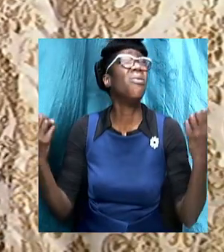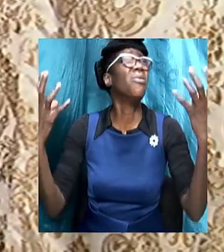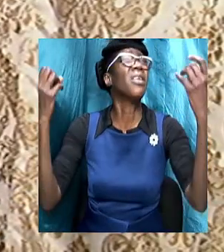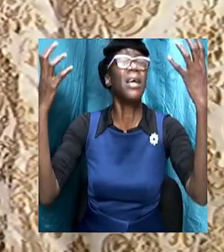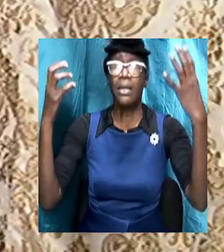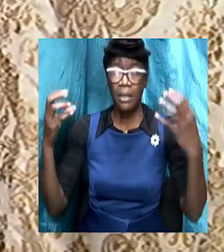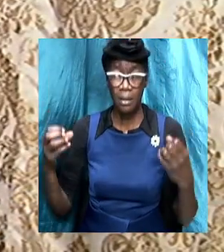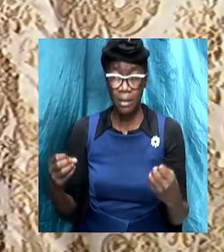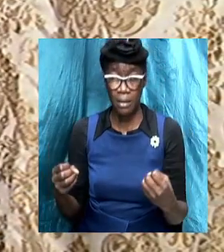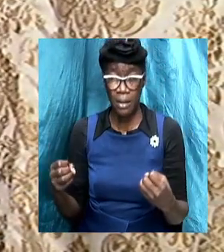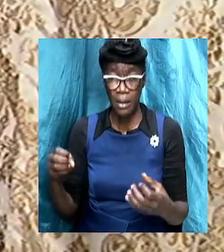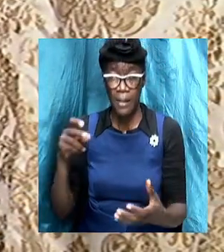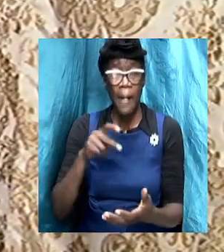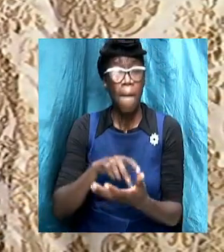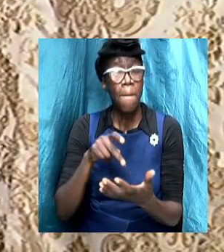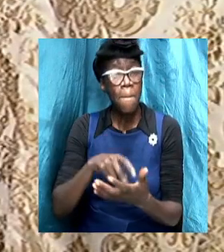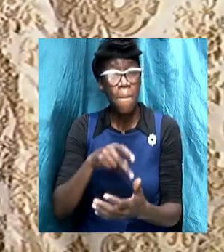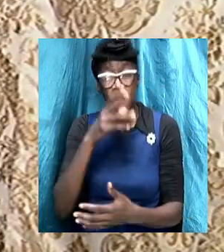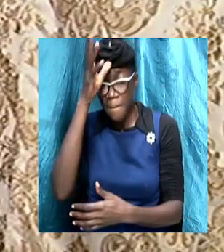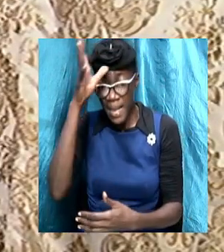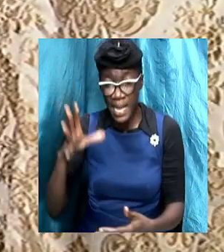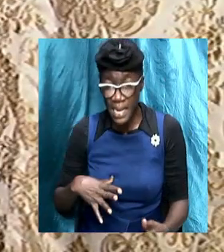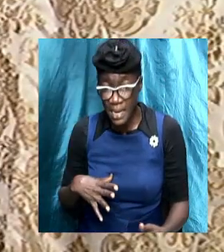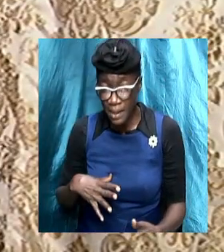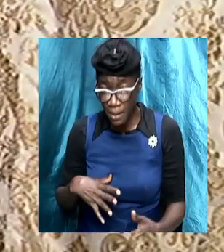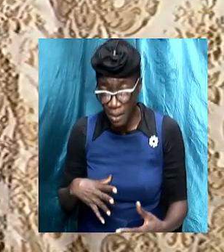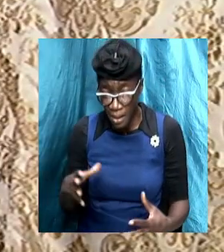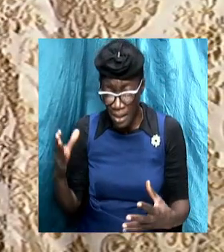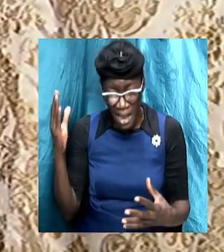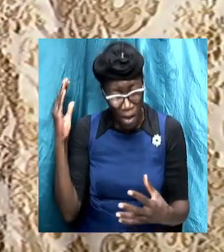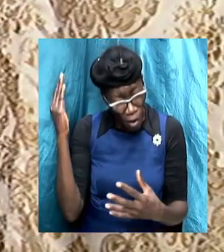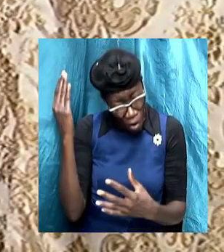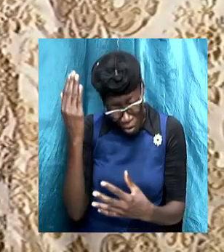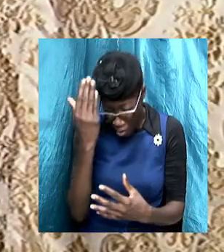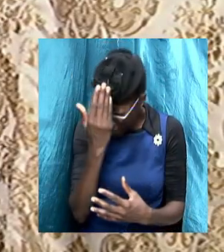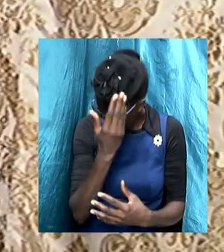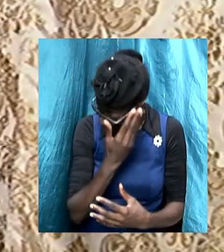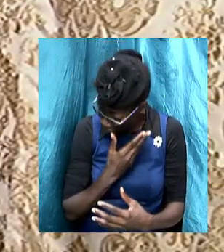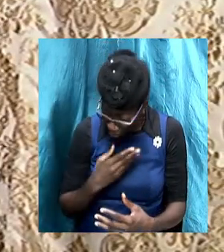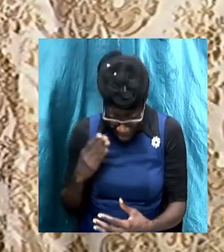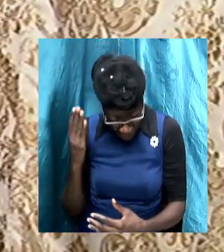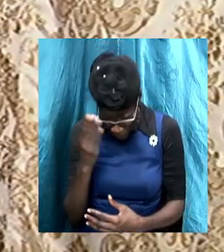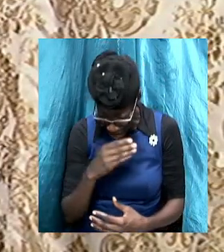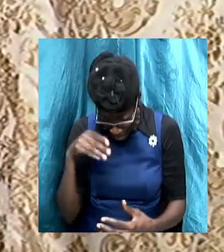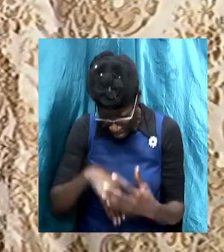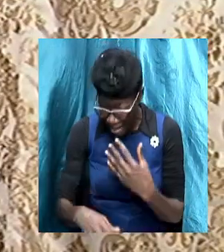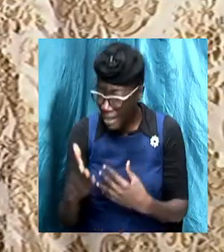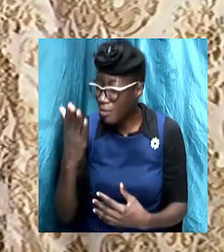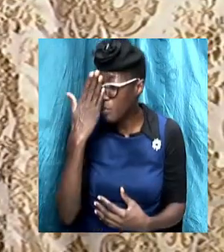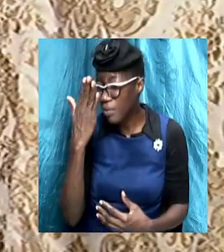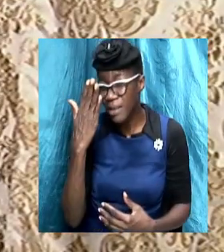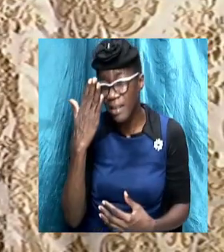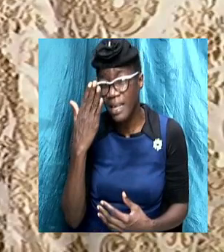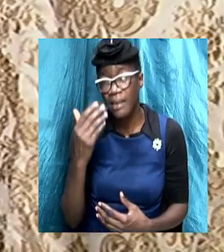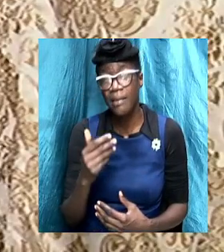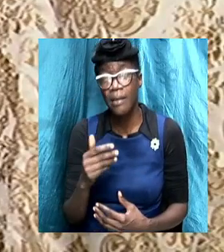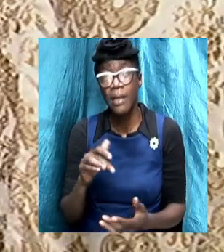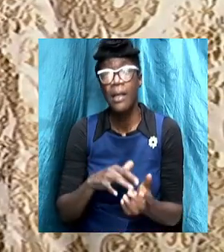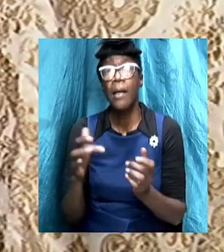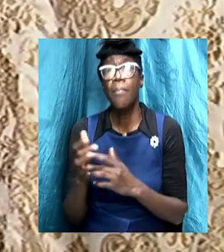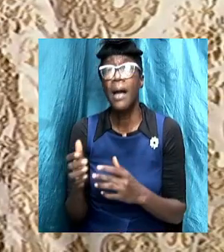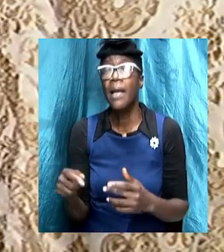bow themselves with twain, they cover their face in his presence. As a matter of fact, the Bible